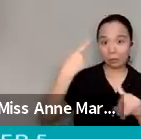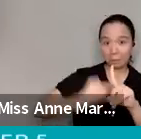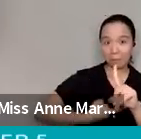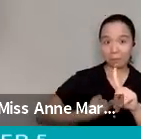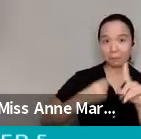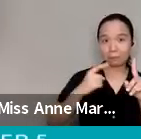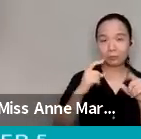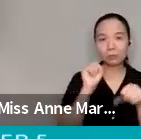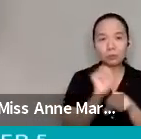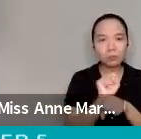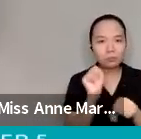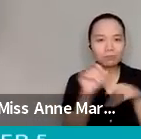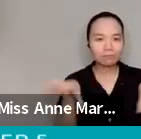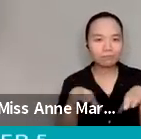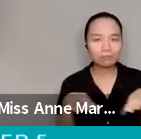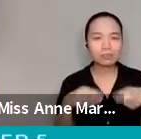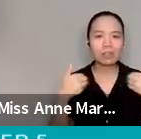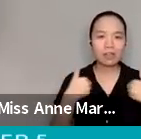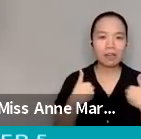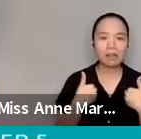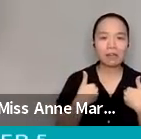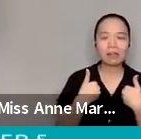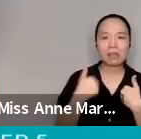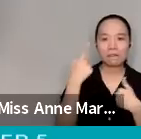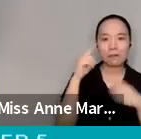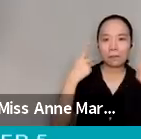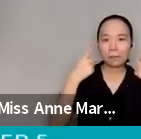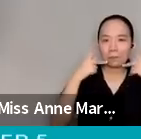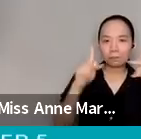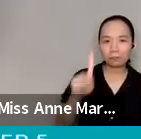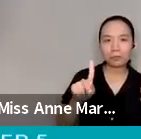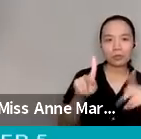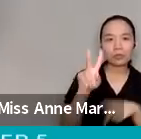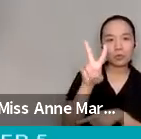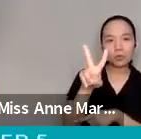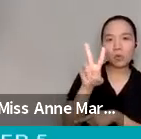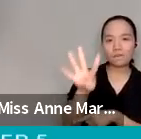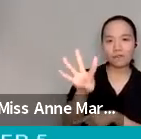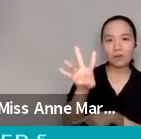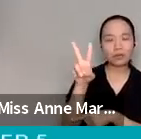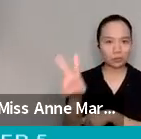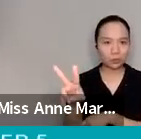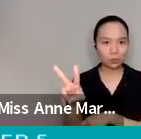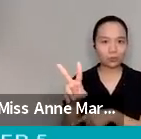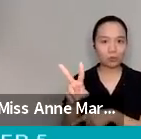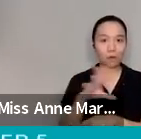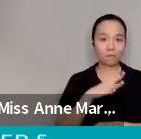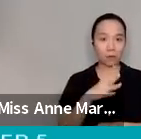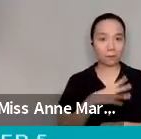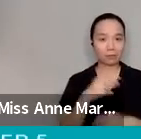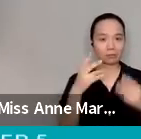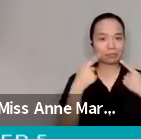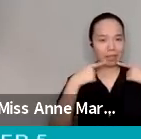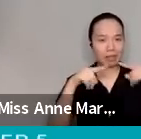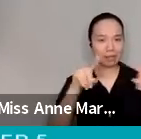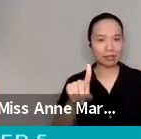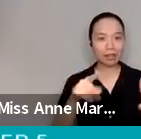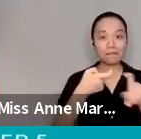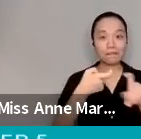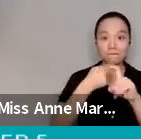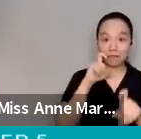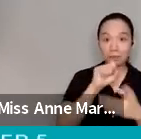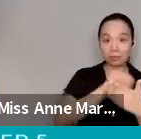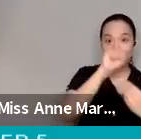momentum, beginning with the Presidential Proclamation 242, which formally declared the period from